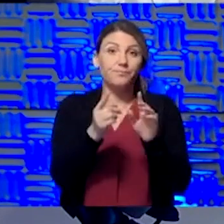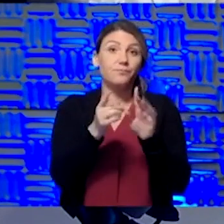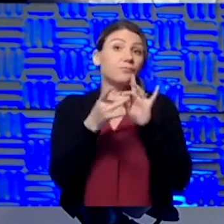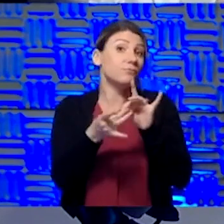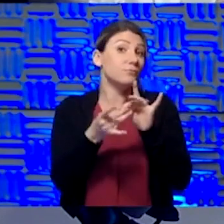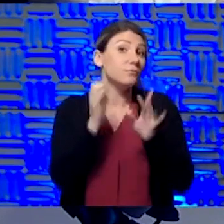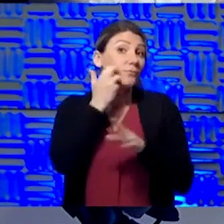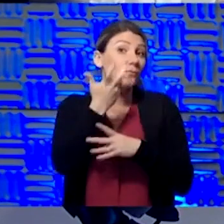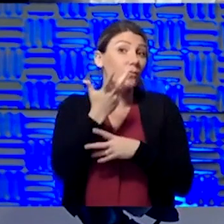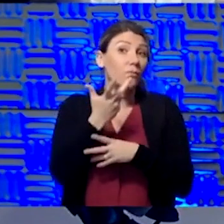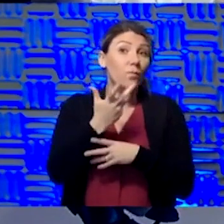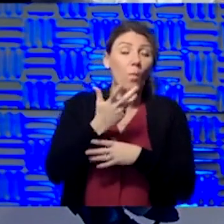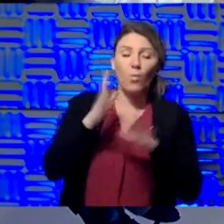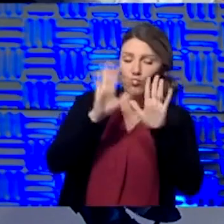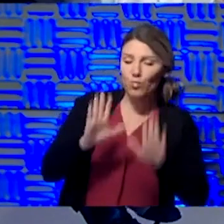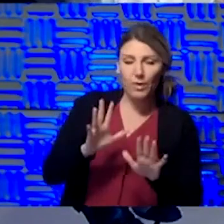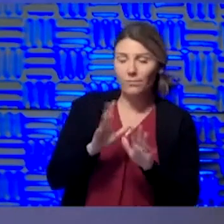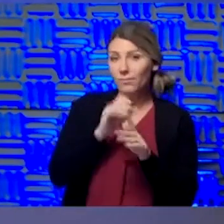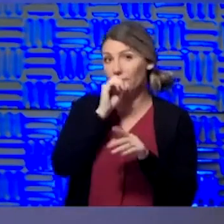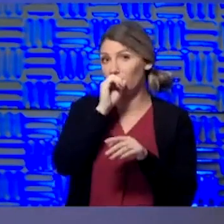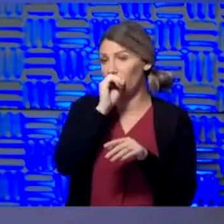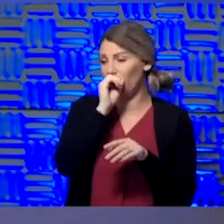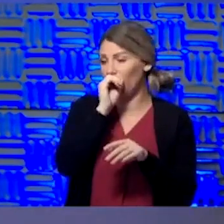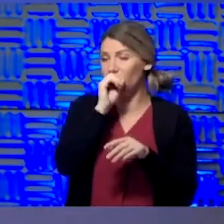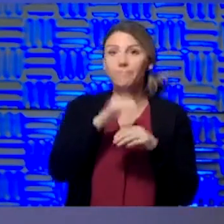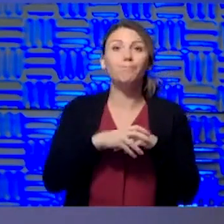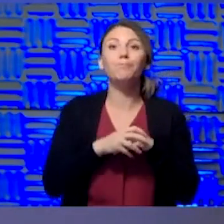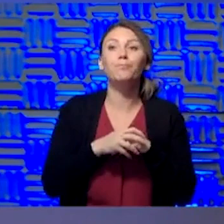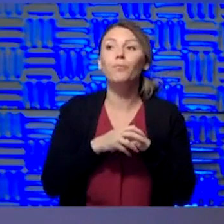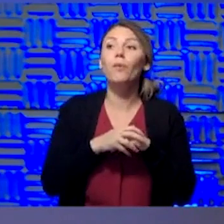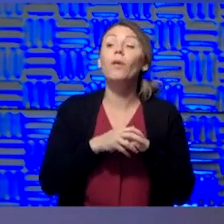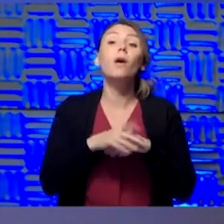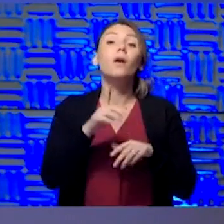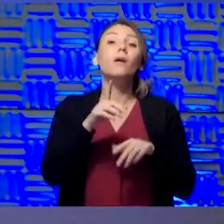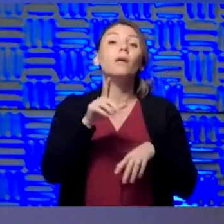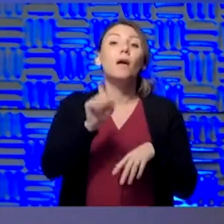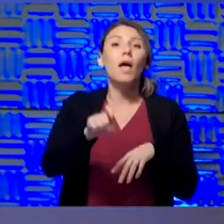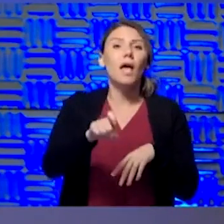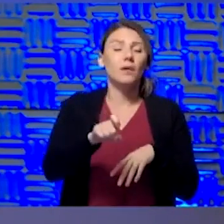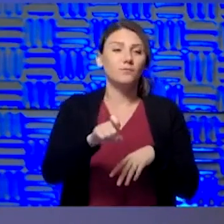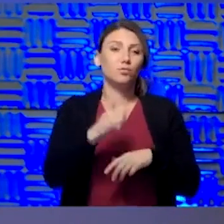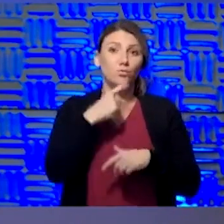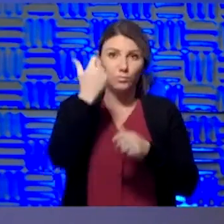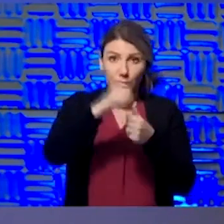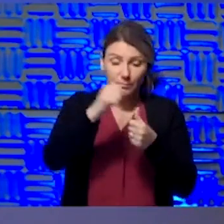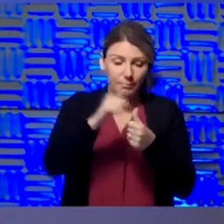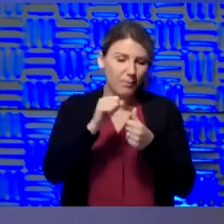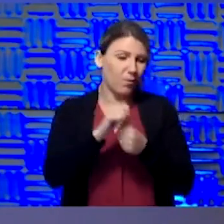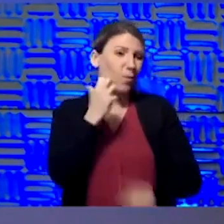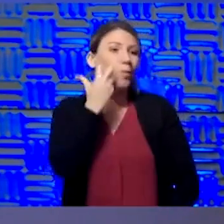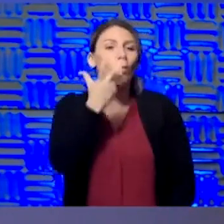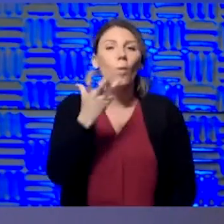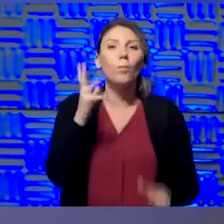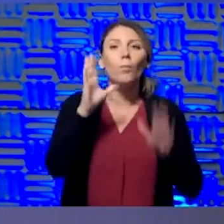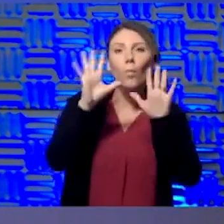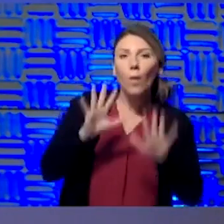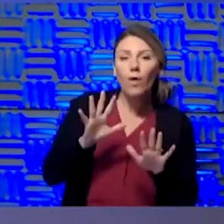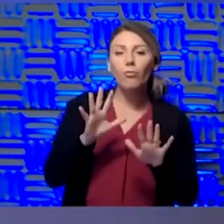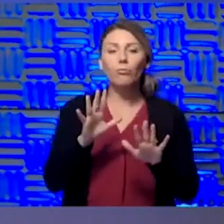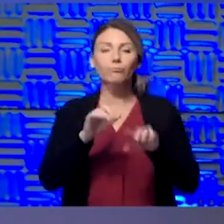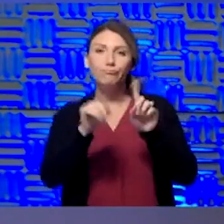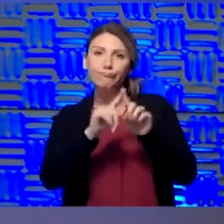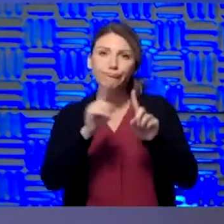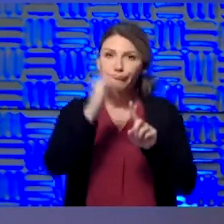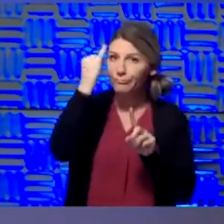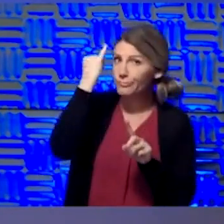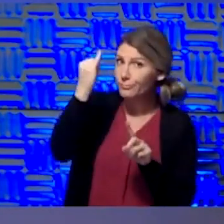probably not the case. Yeah, we have to remember too, I don't know what kind of warm weather we're talking about. People have different ideas of what